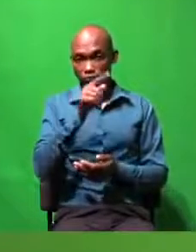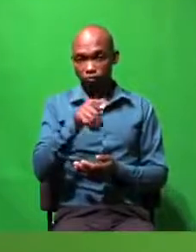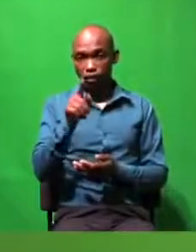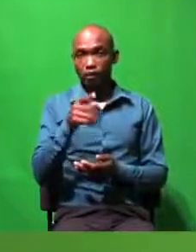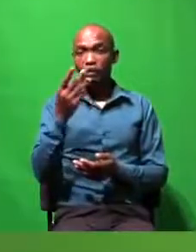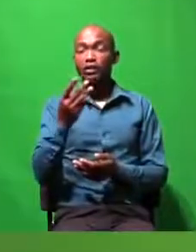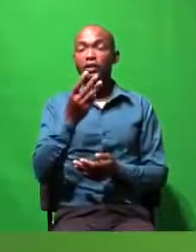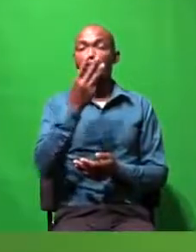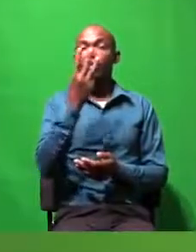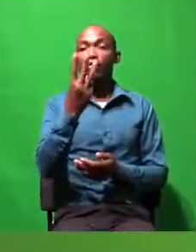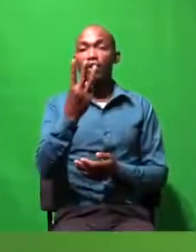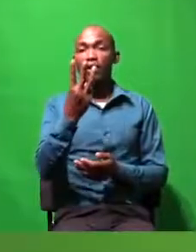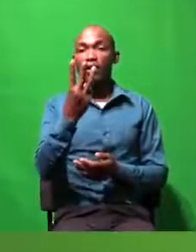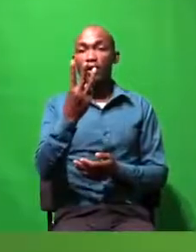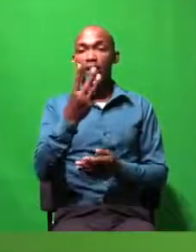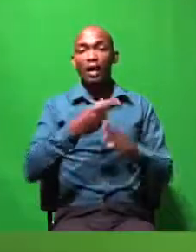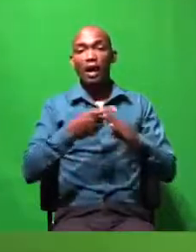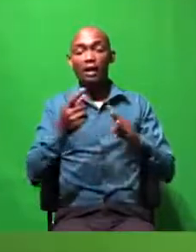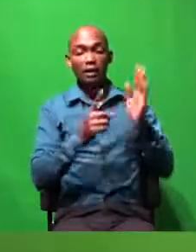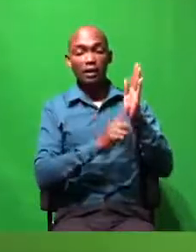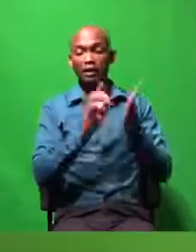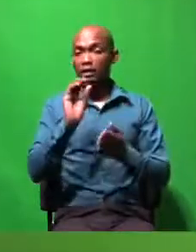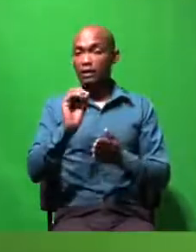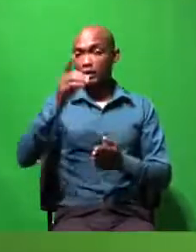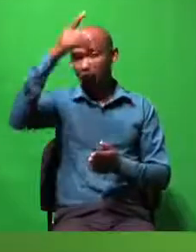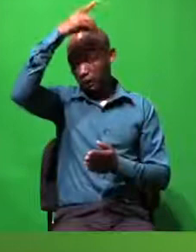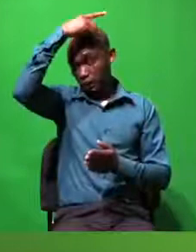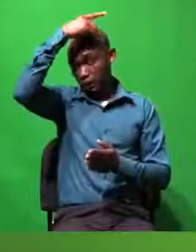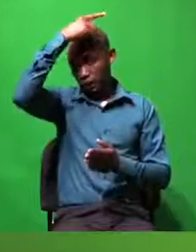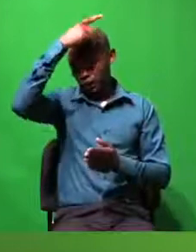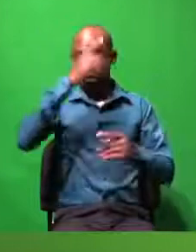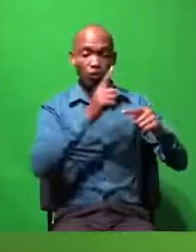is 360 degrees. So